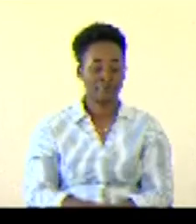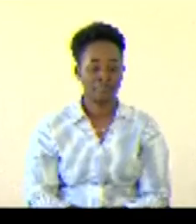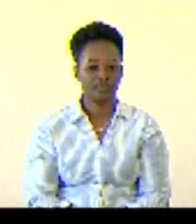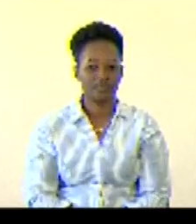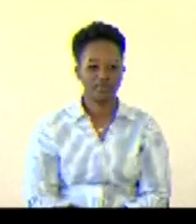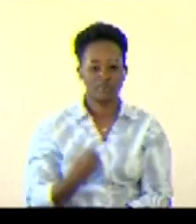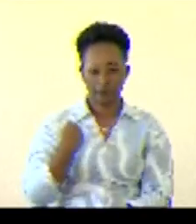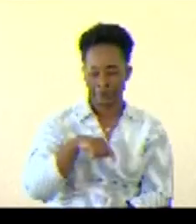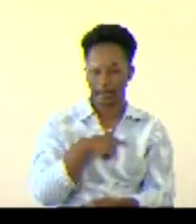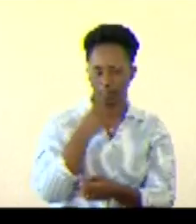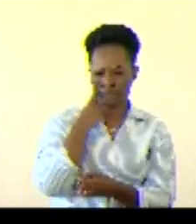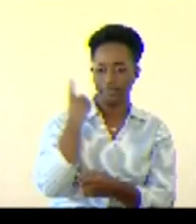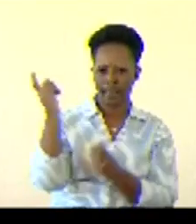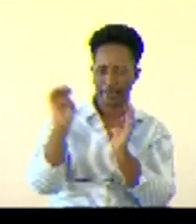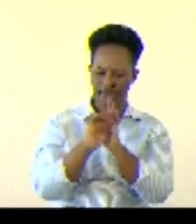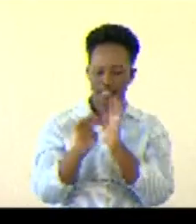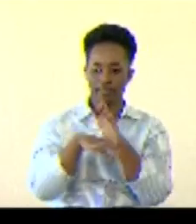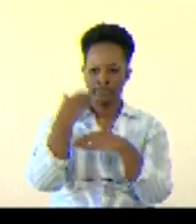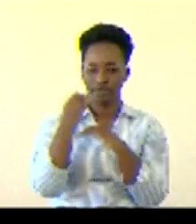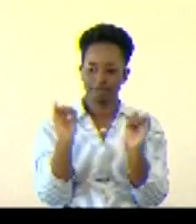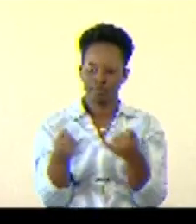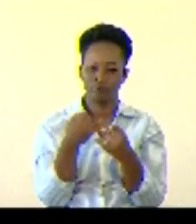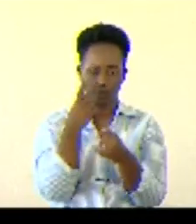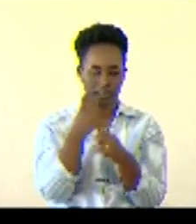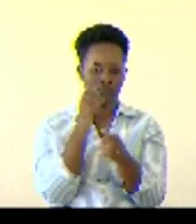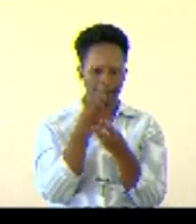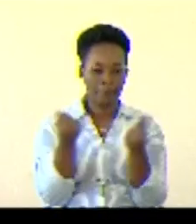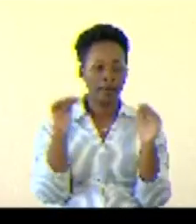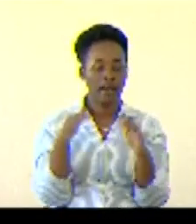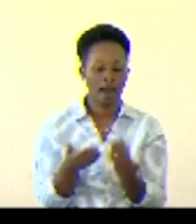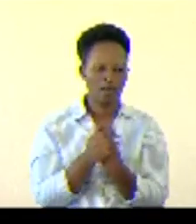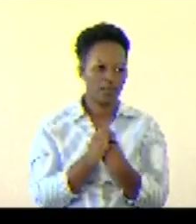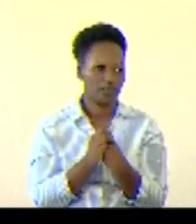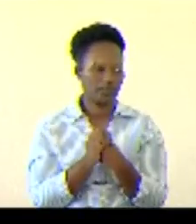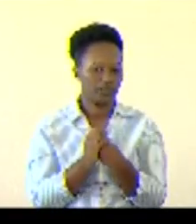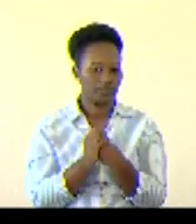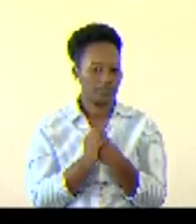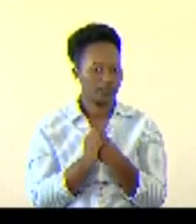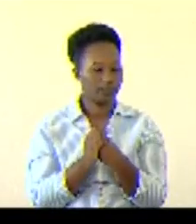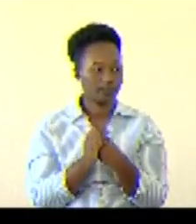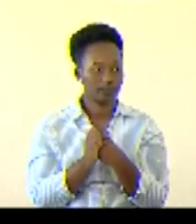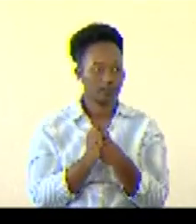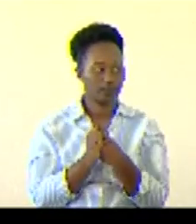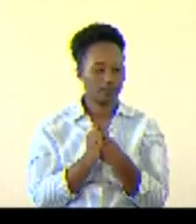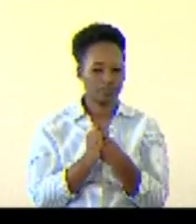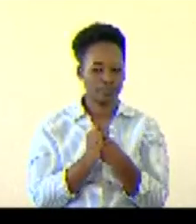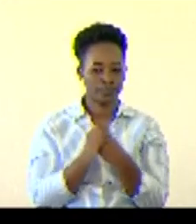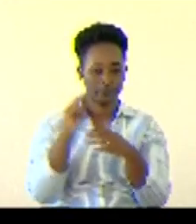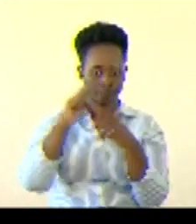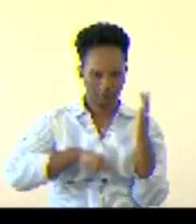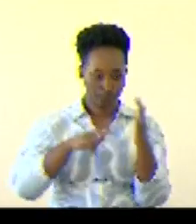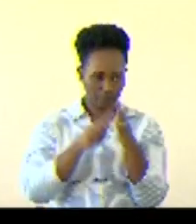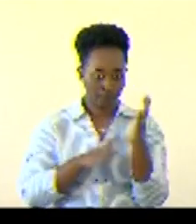we try to see how we can work it out. The cost of producing a basket of pancakes is 2 out of 3. You